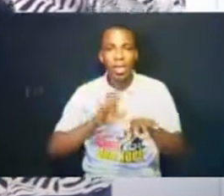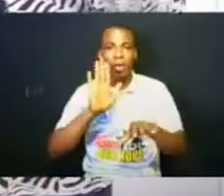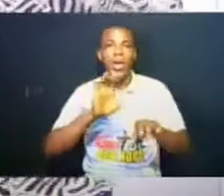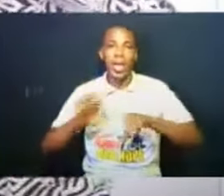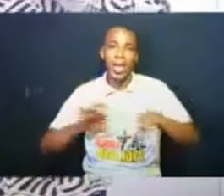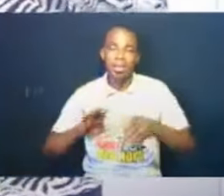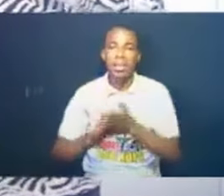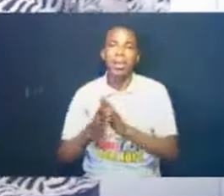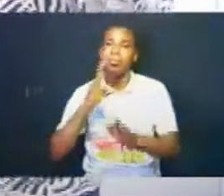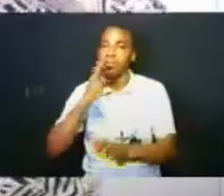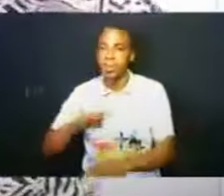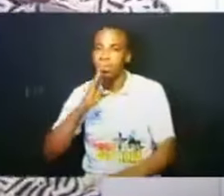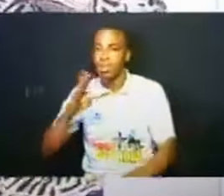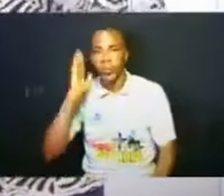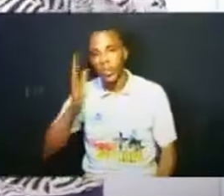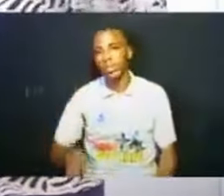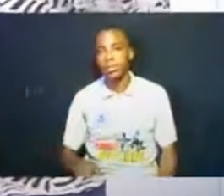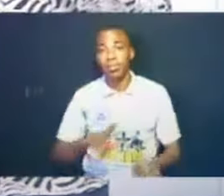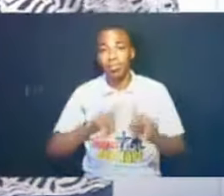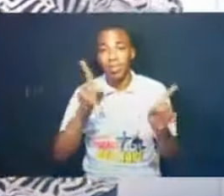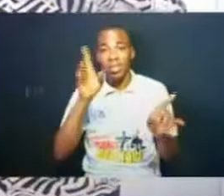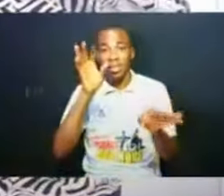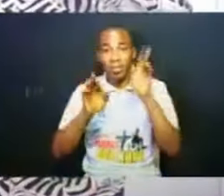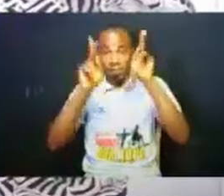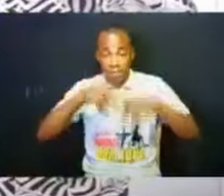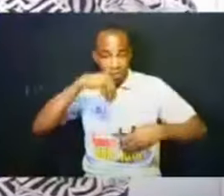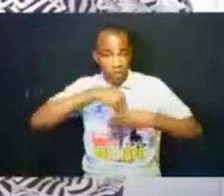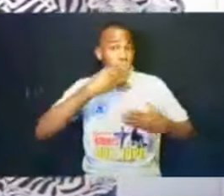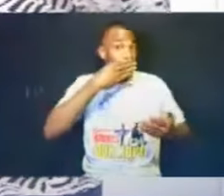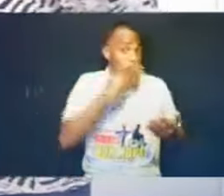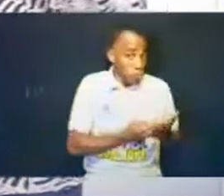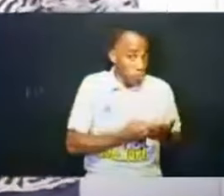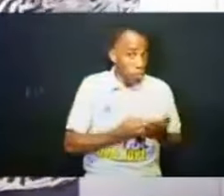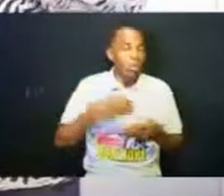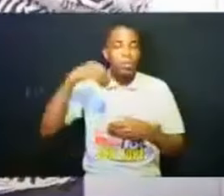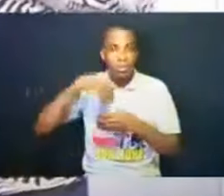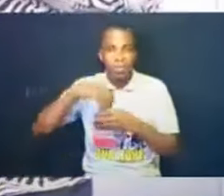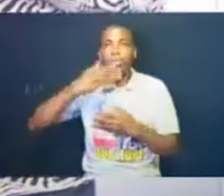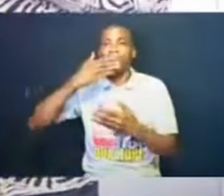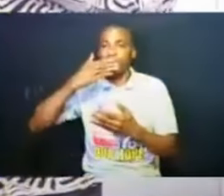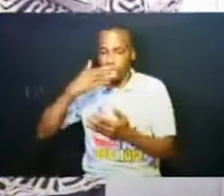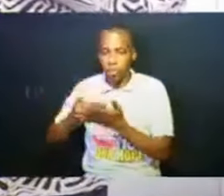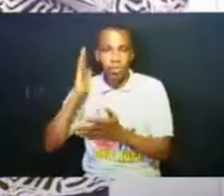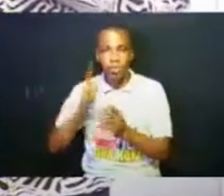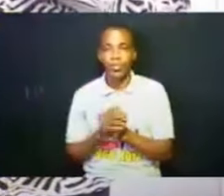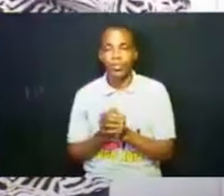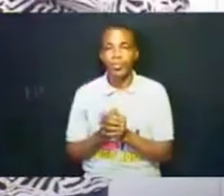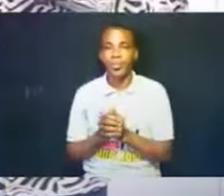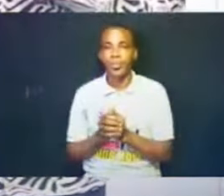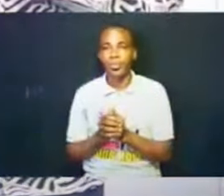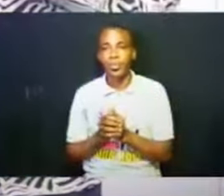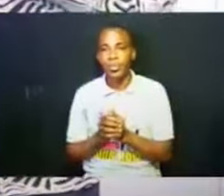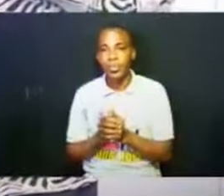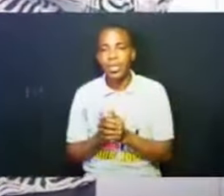aka ensempa. Enti se duano eye duabonia ebeka ensemboni. For the mouth speaks what the heart